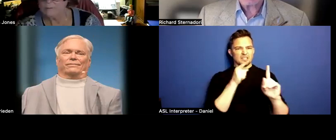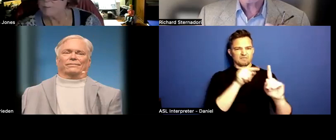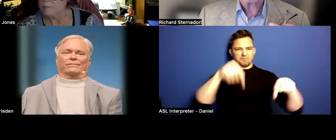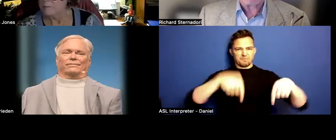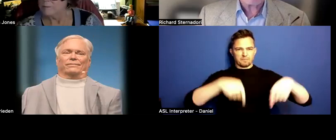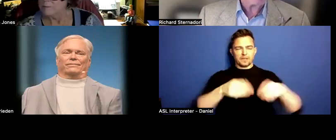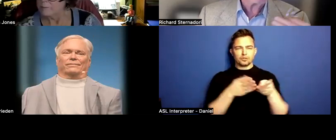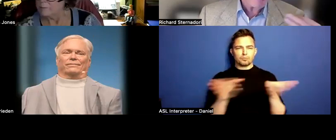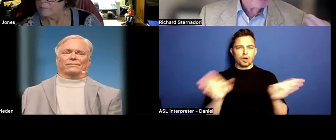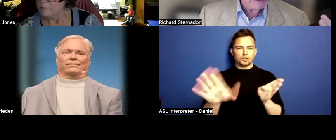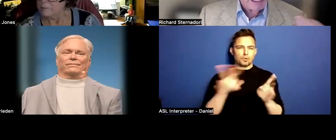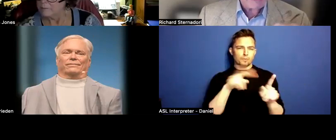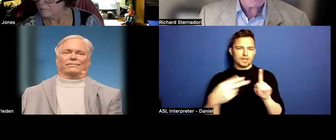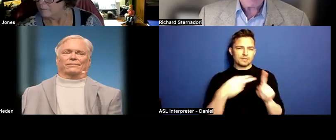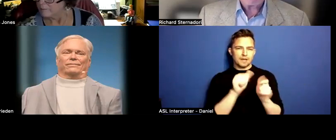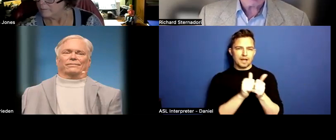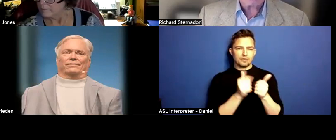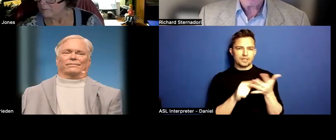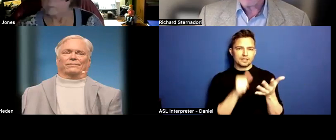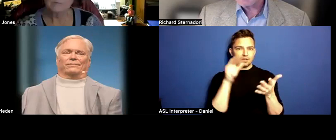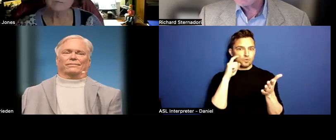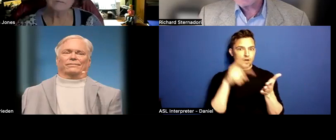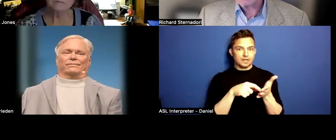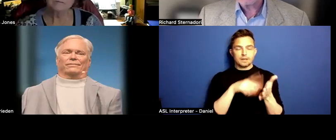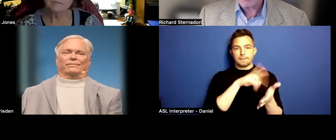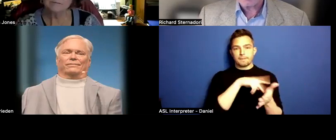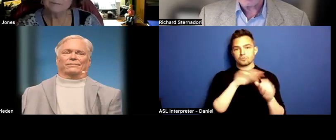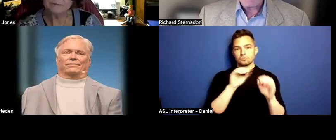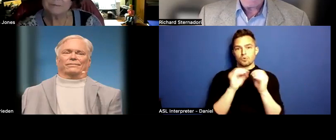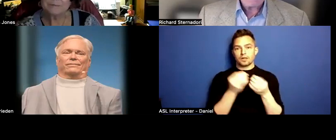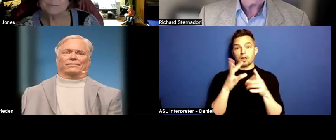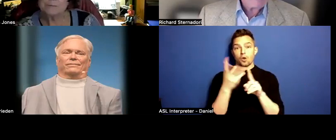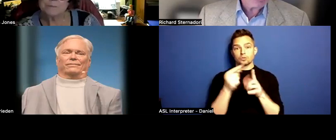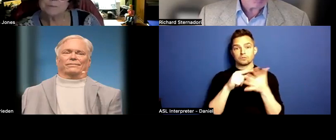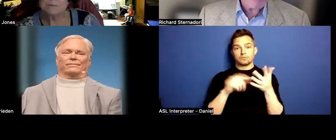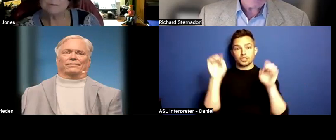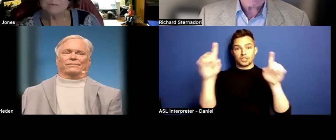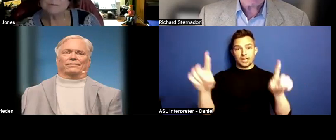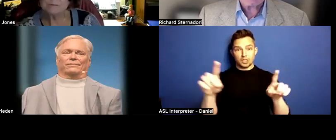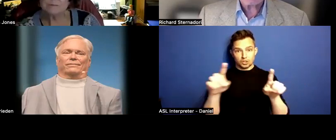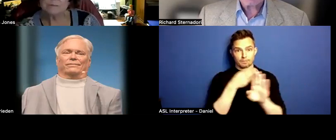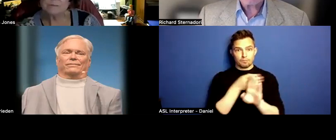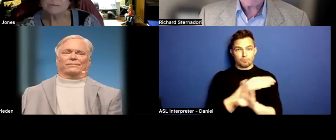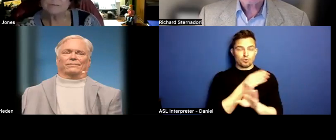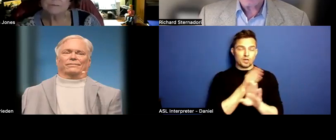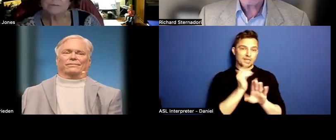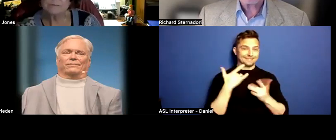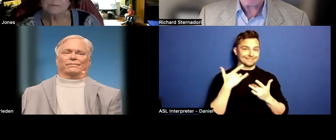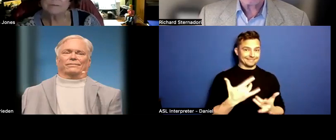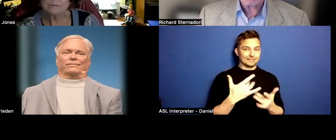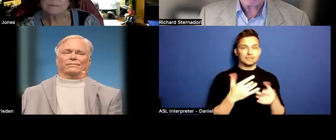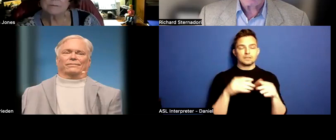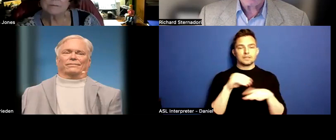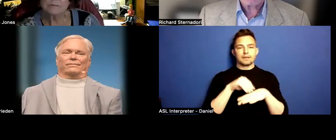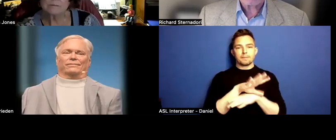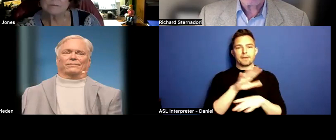perceptions on how those often unrecognized personal, organizational, cultural, and educational predispositions affect the lives of people